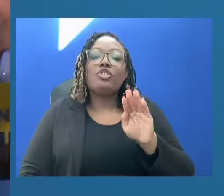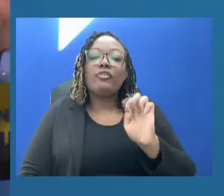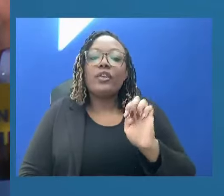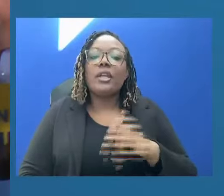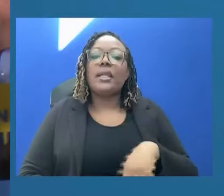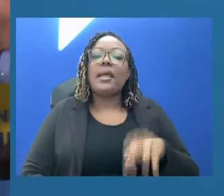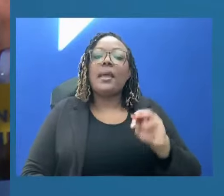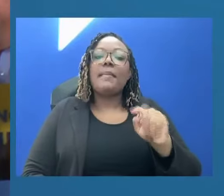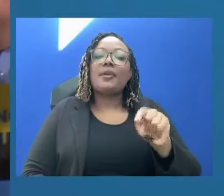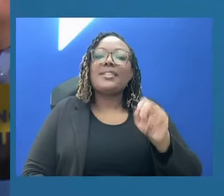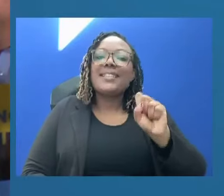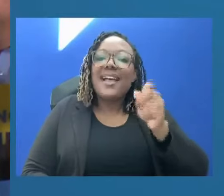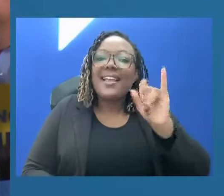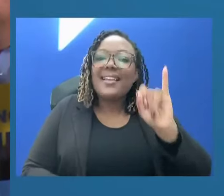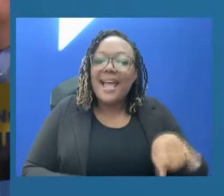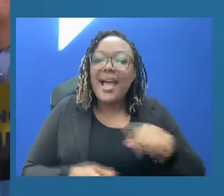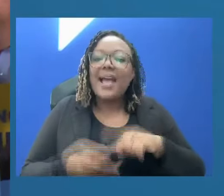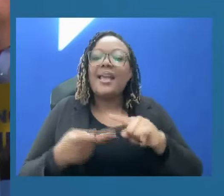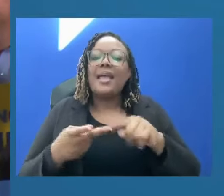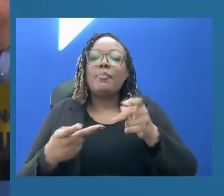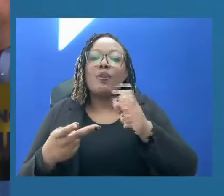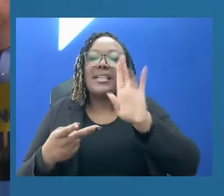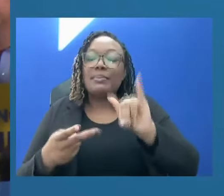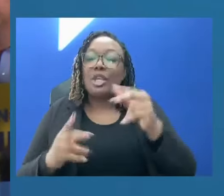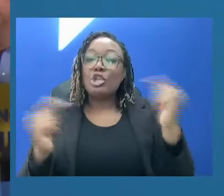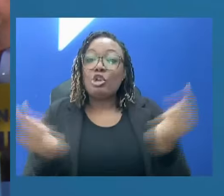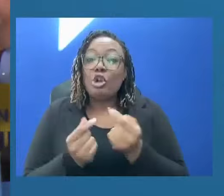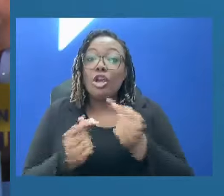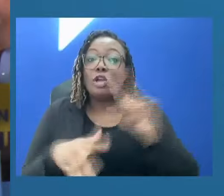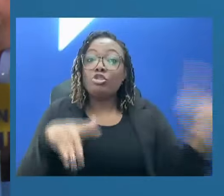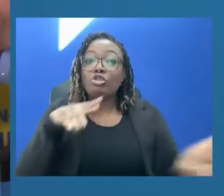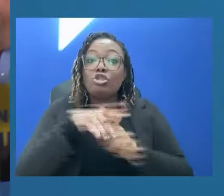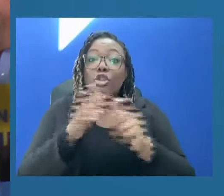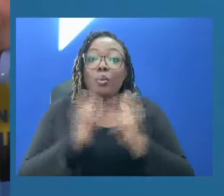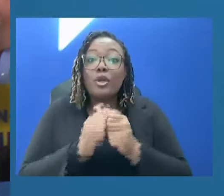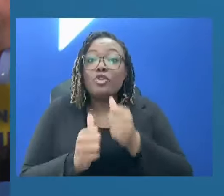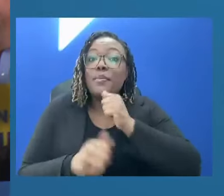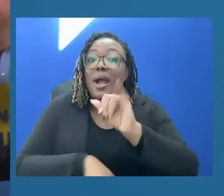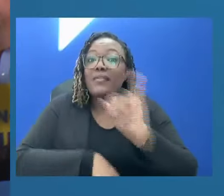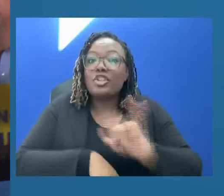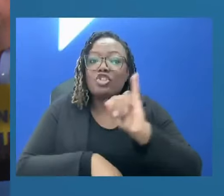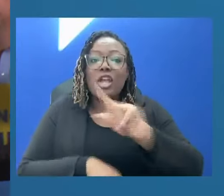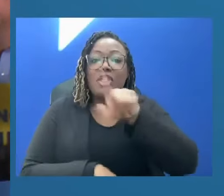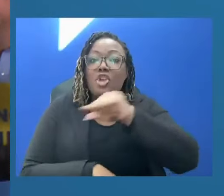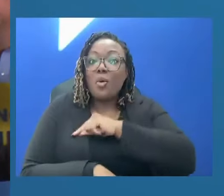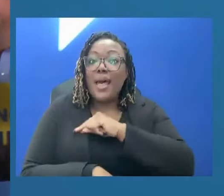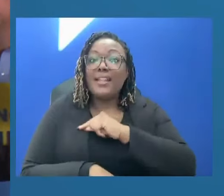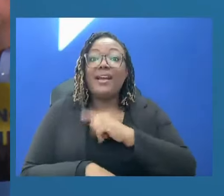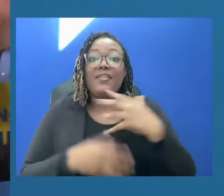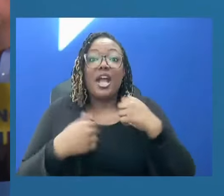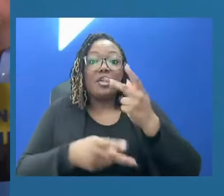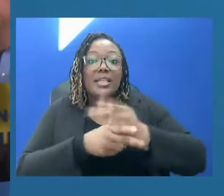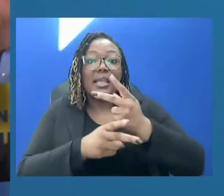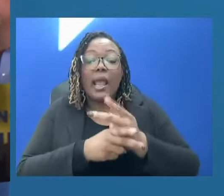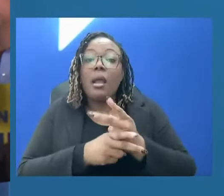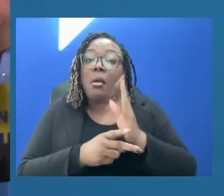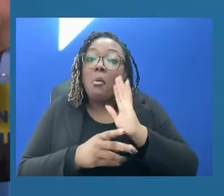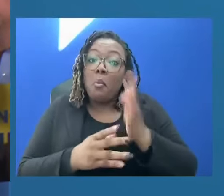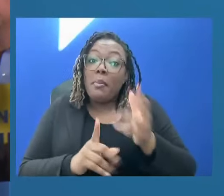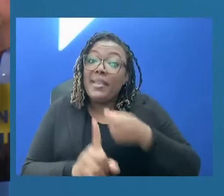Sinai, like Presby is hurt, and you go there with your private insurance, the quality of your health care is going to be